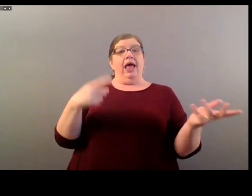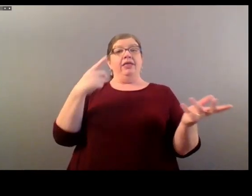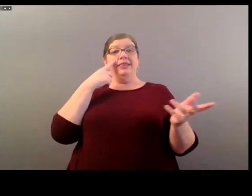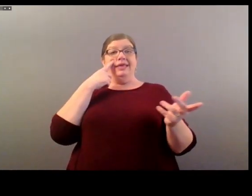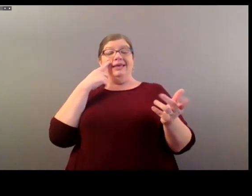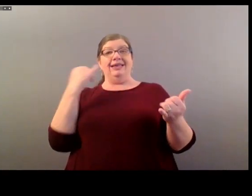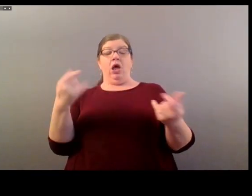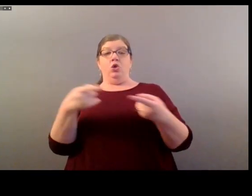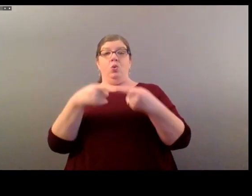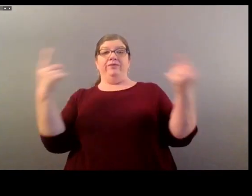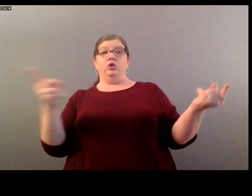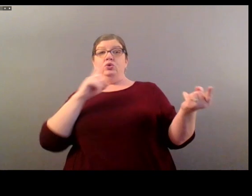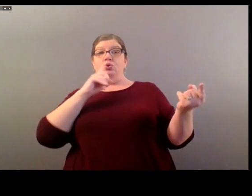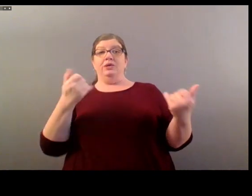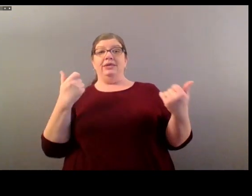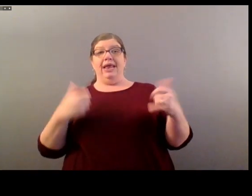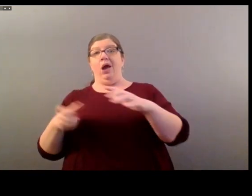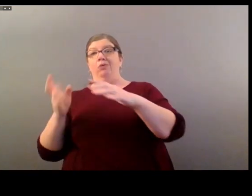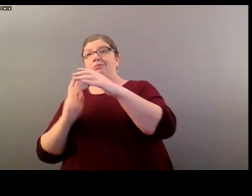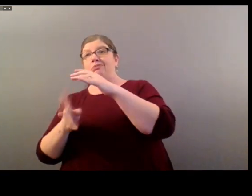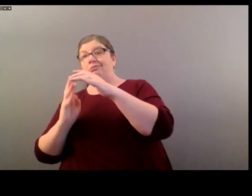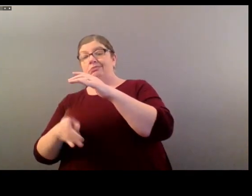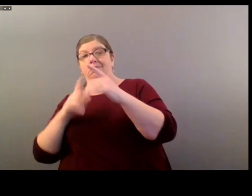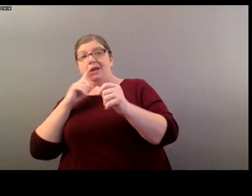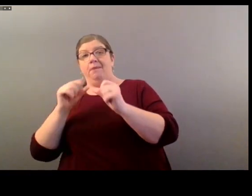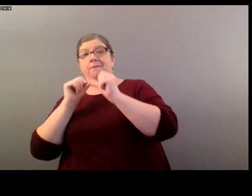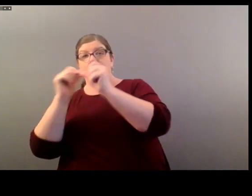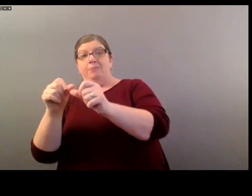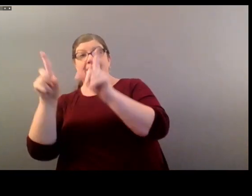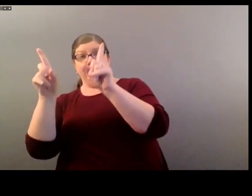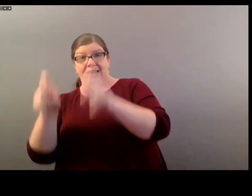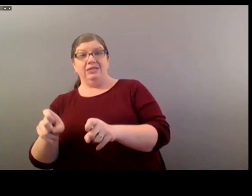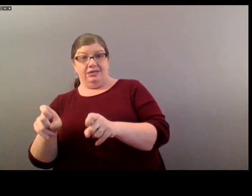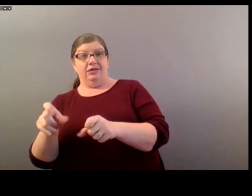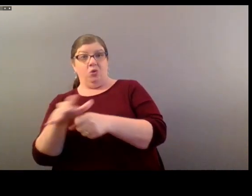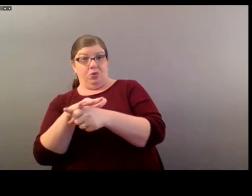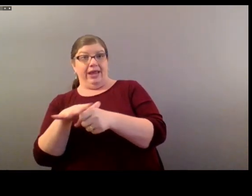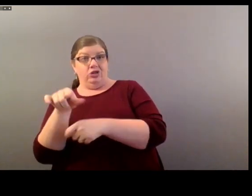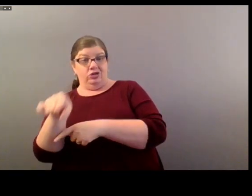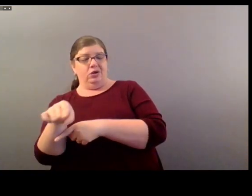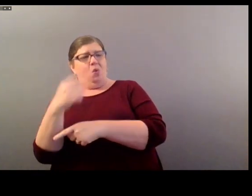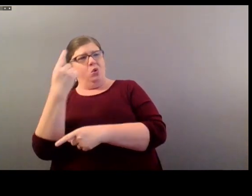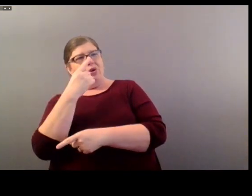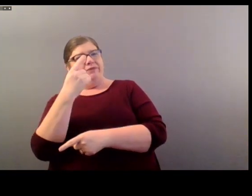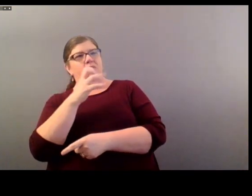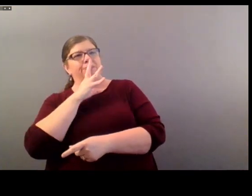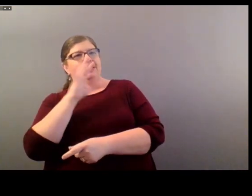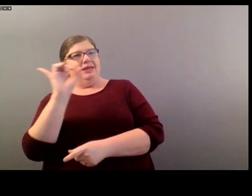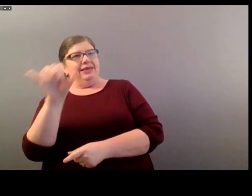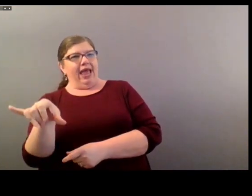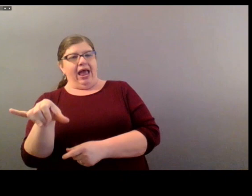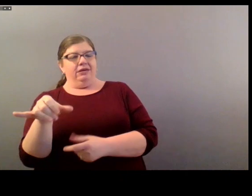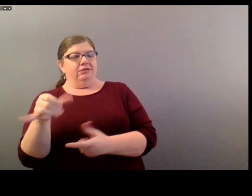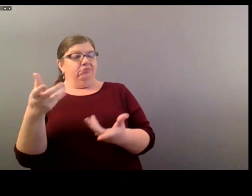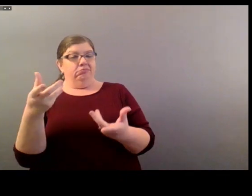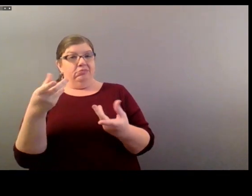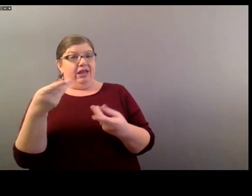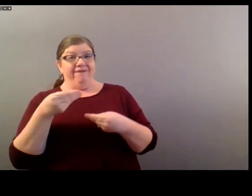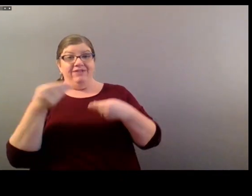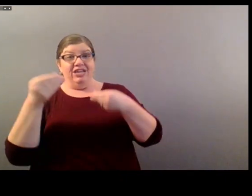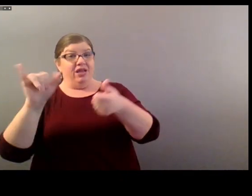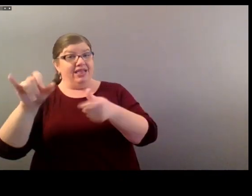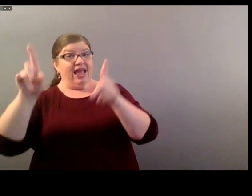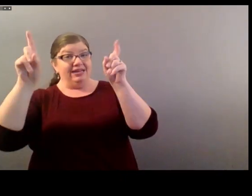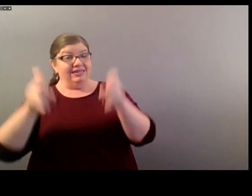true now that it has become a permanent testing location. I was wondering if you could speak to the success and efficiency of this testing location within